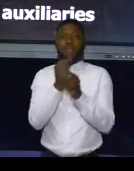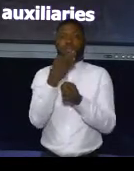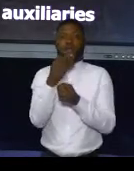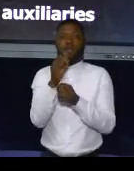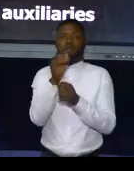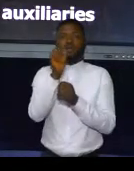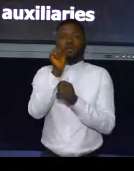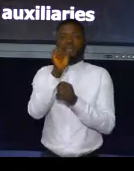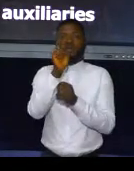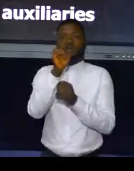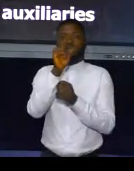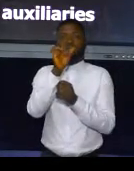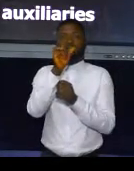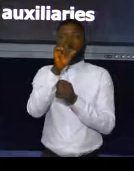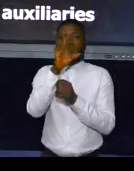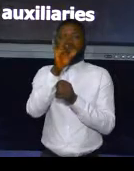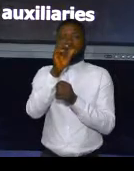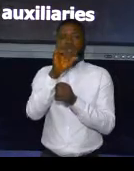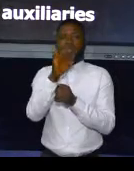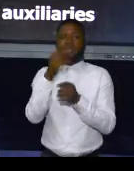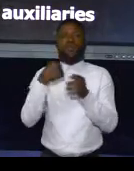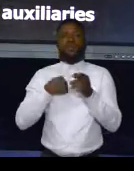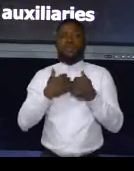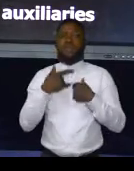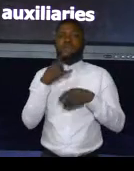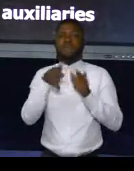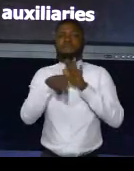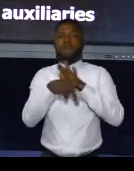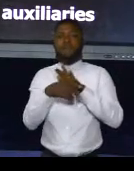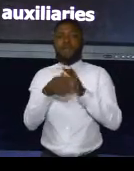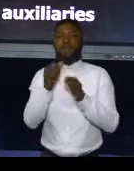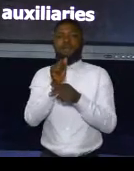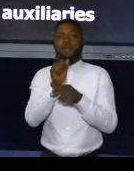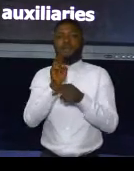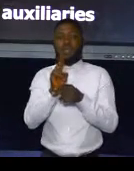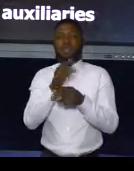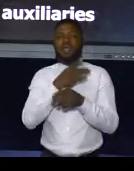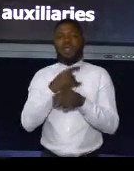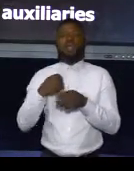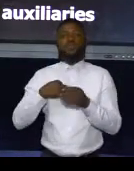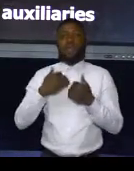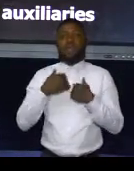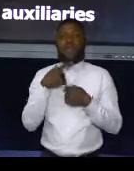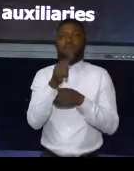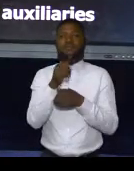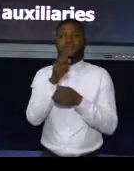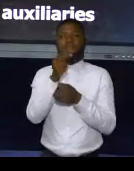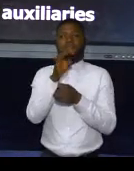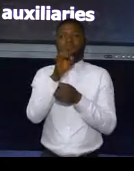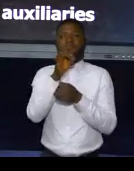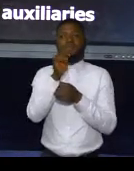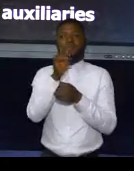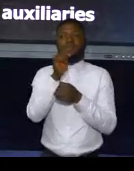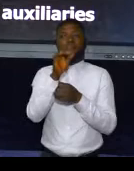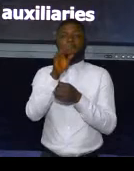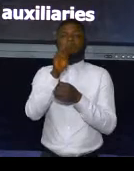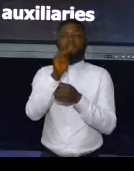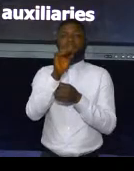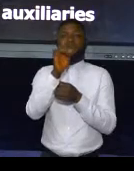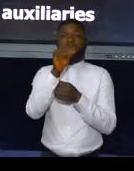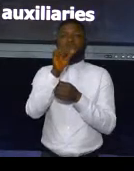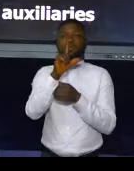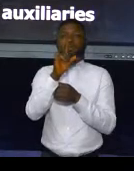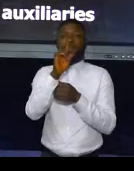types of auxiliaries. We have the primary auxiliaries and we have the modal auxiliaries